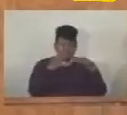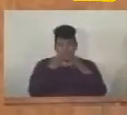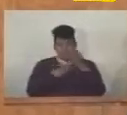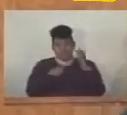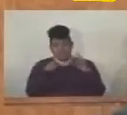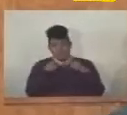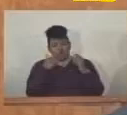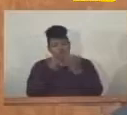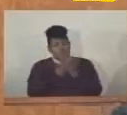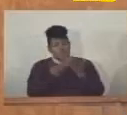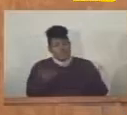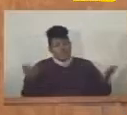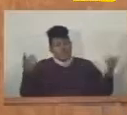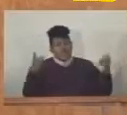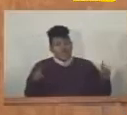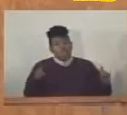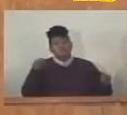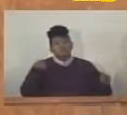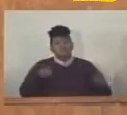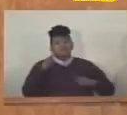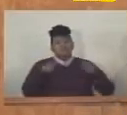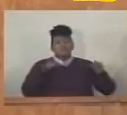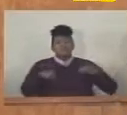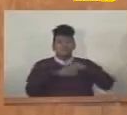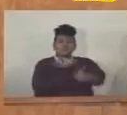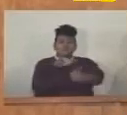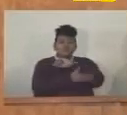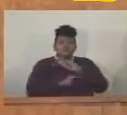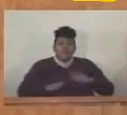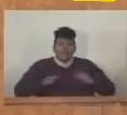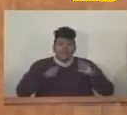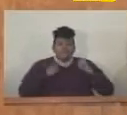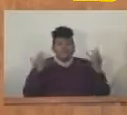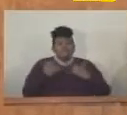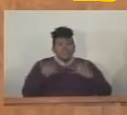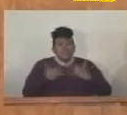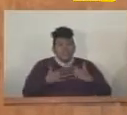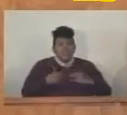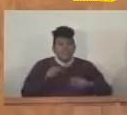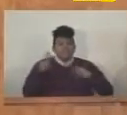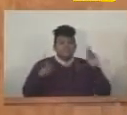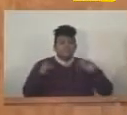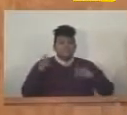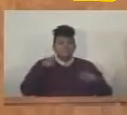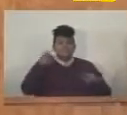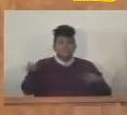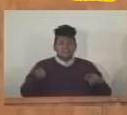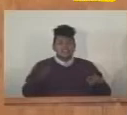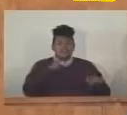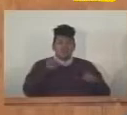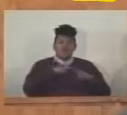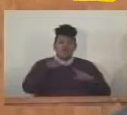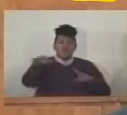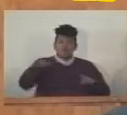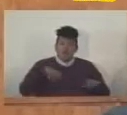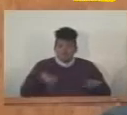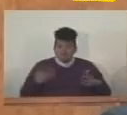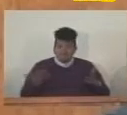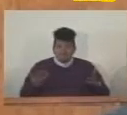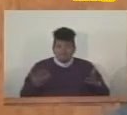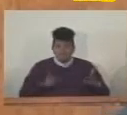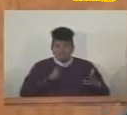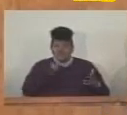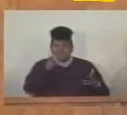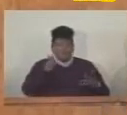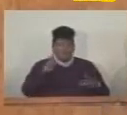done. The people of this country are living in fear. People tell you, you talk about robberies down. The